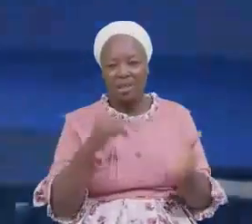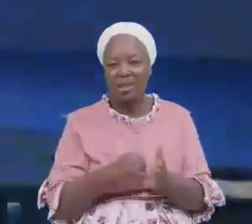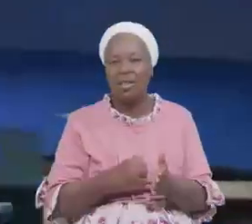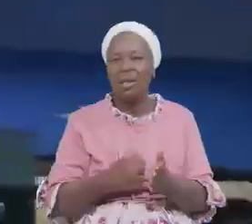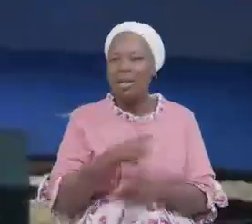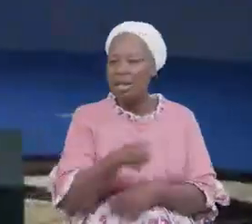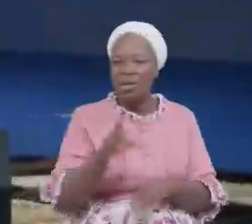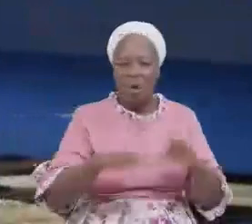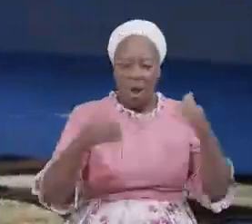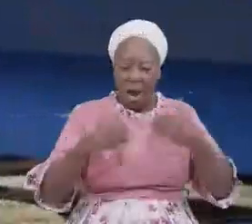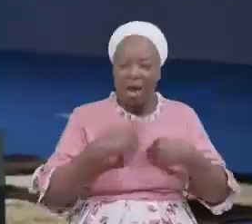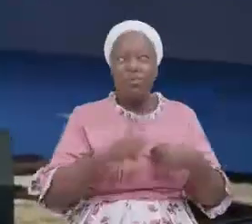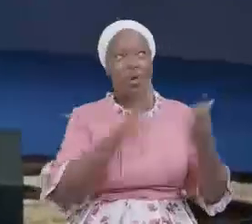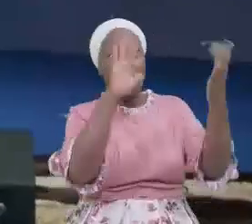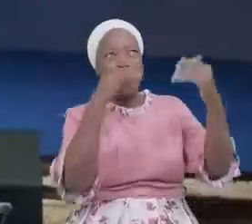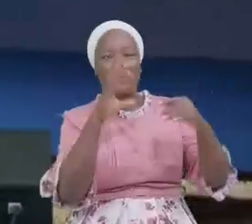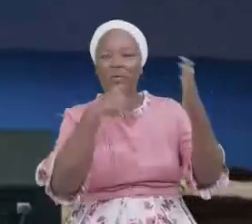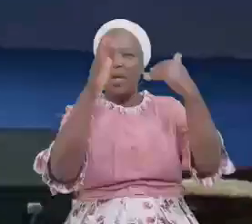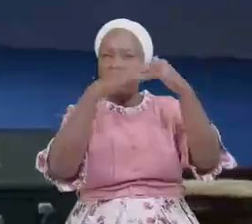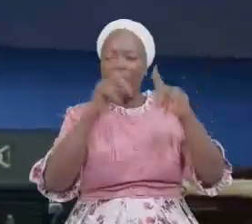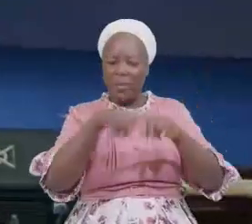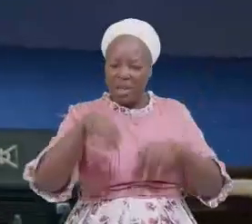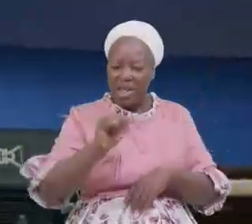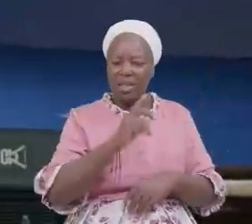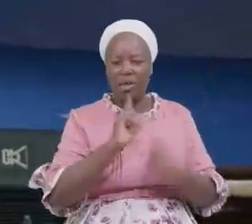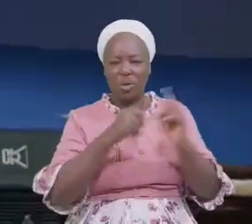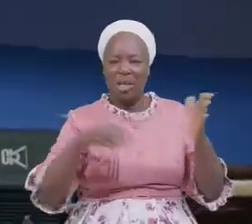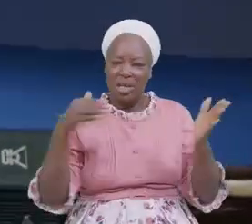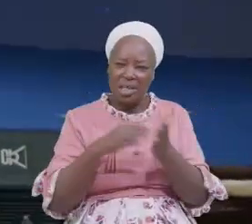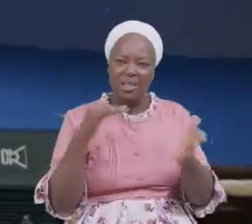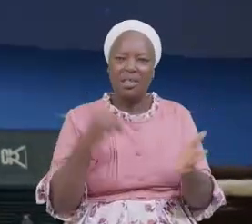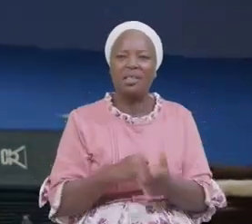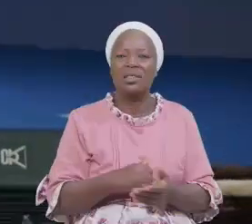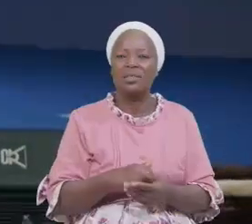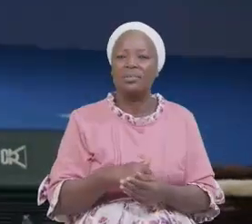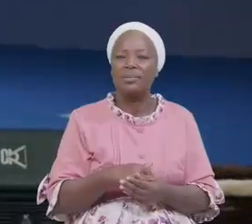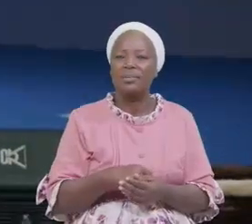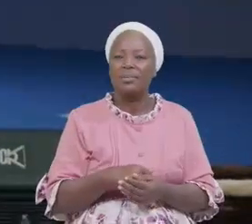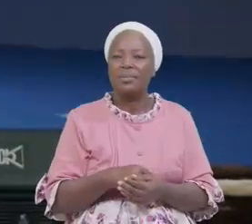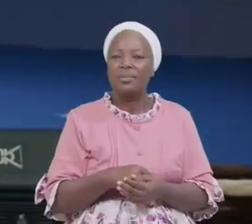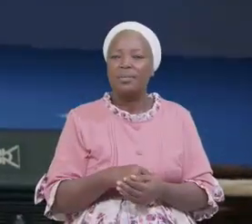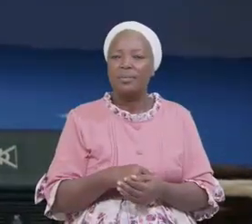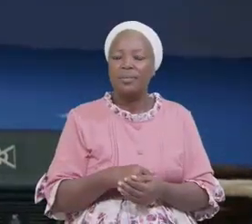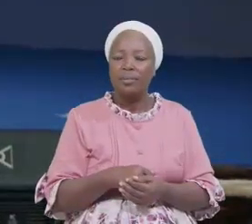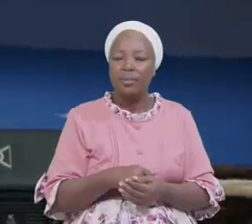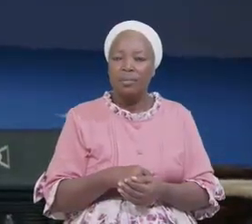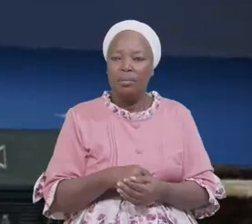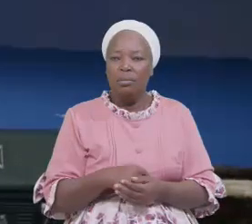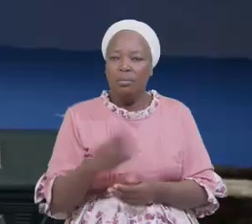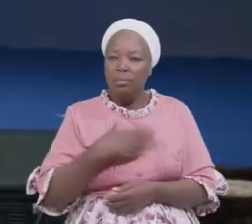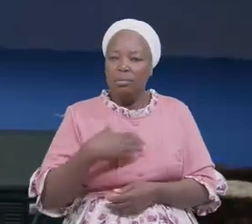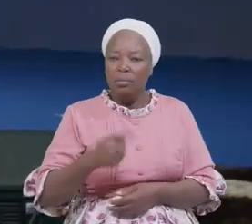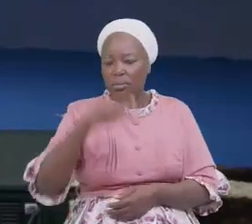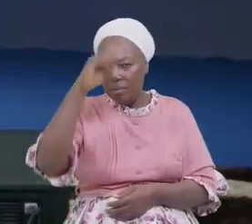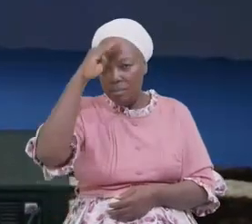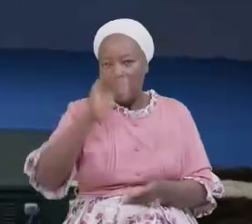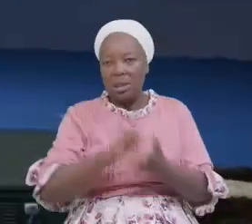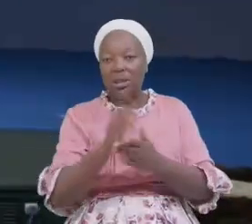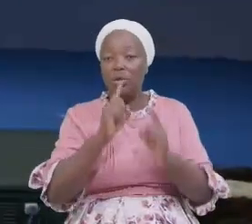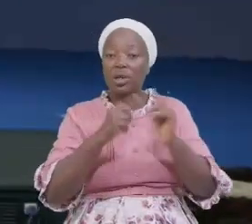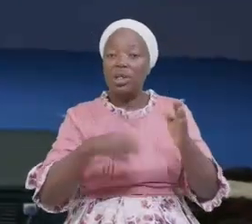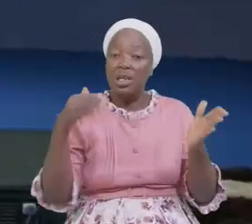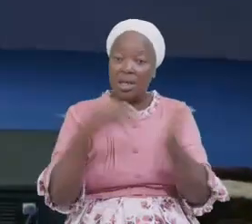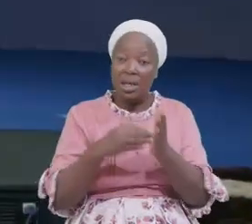the hope of heaven, but they criticize. And the man they were